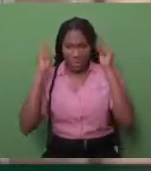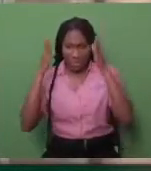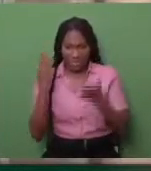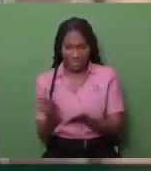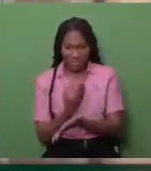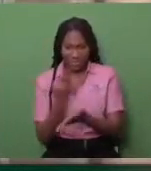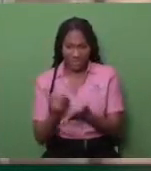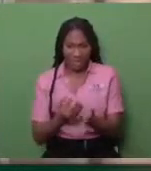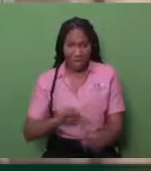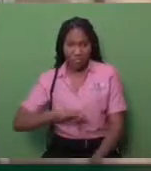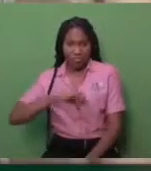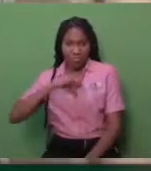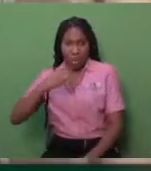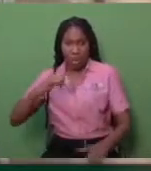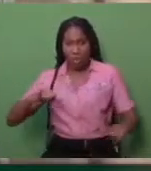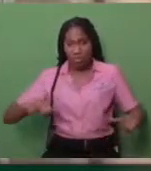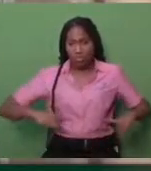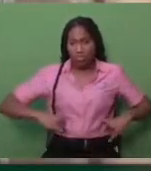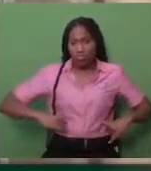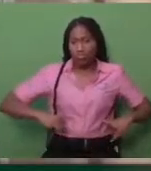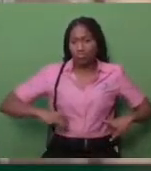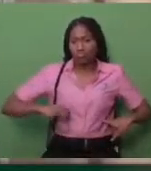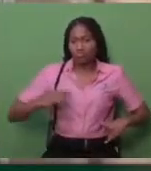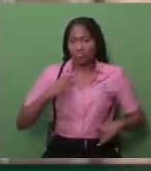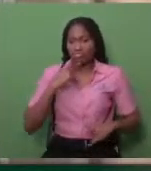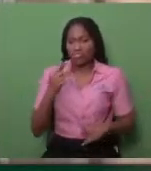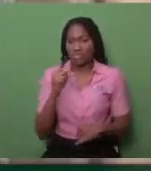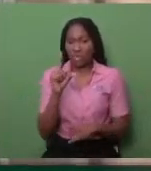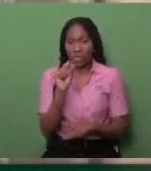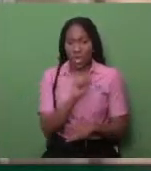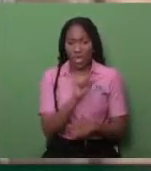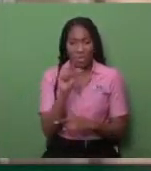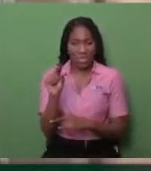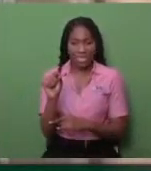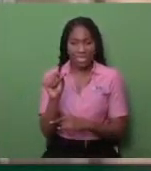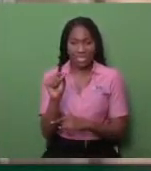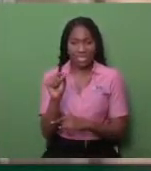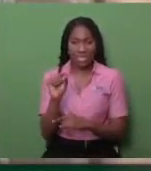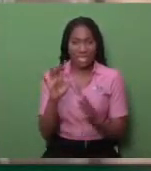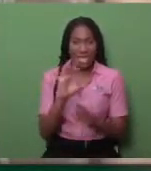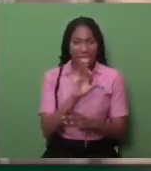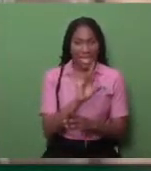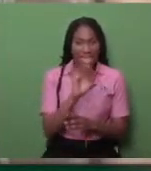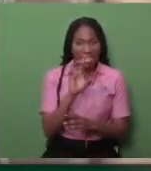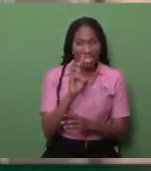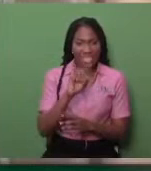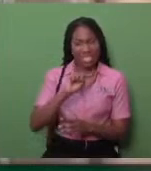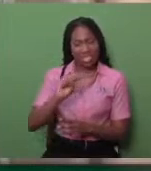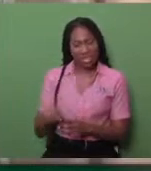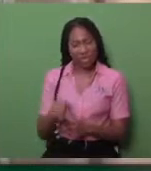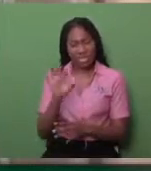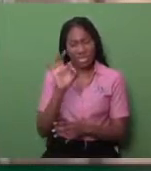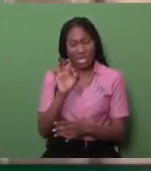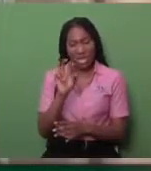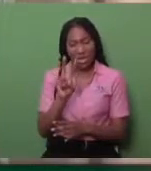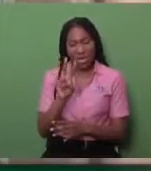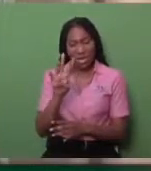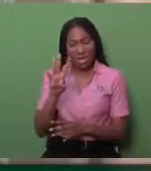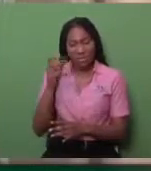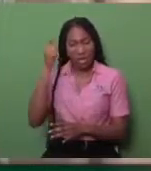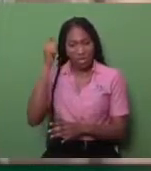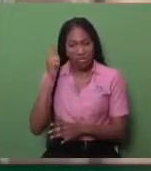country that for 2020, a total of 86,924 grants valued at a total